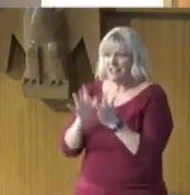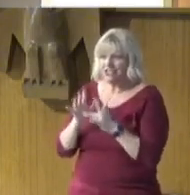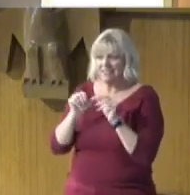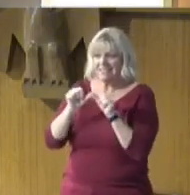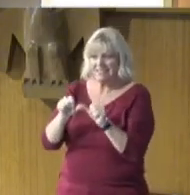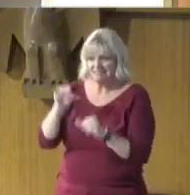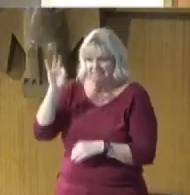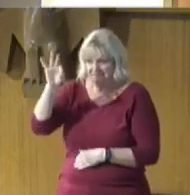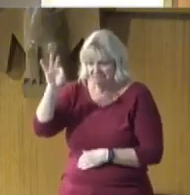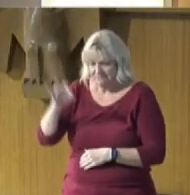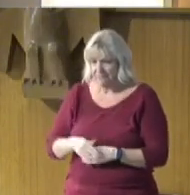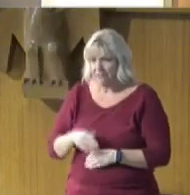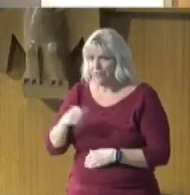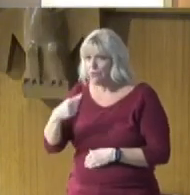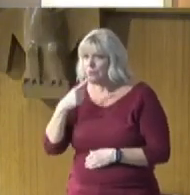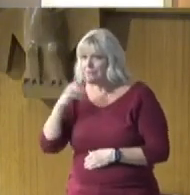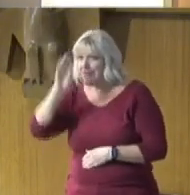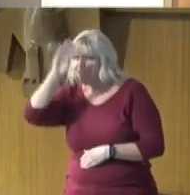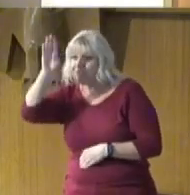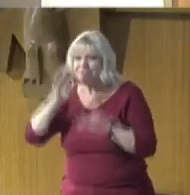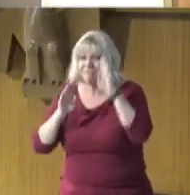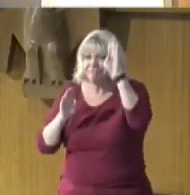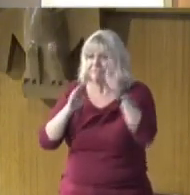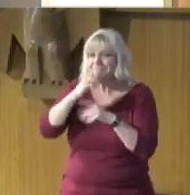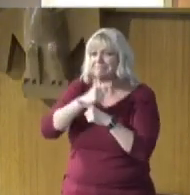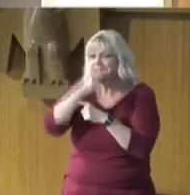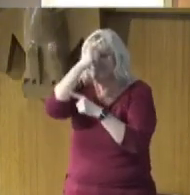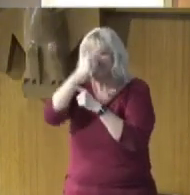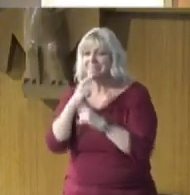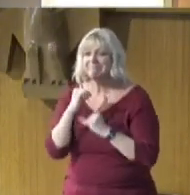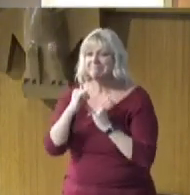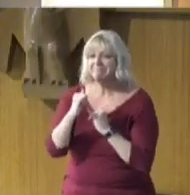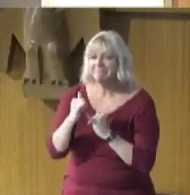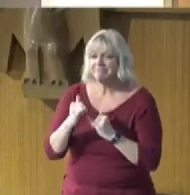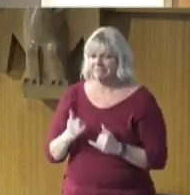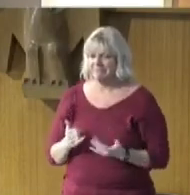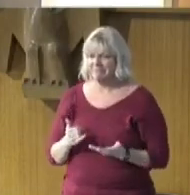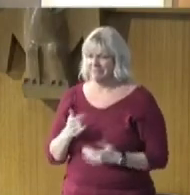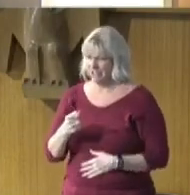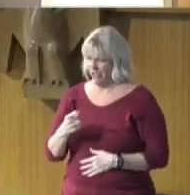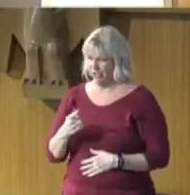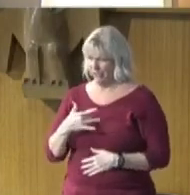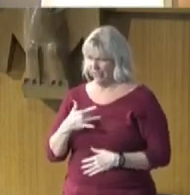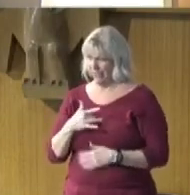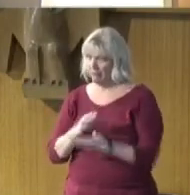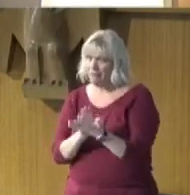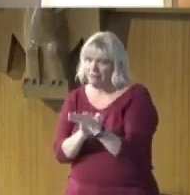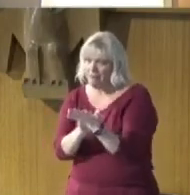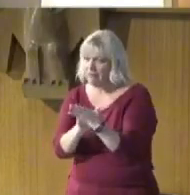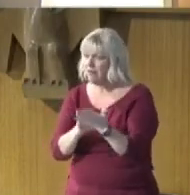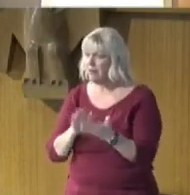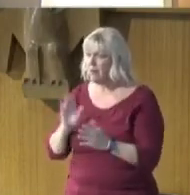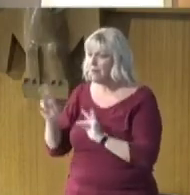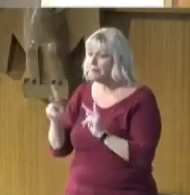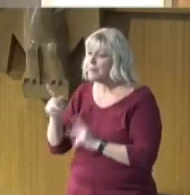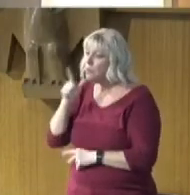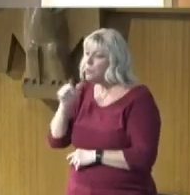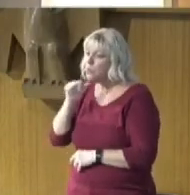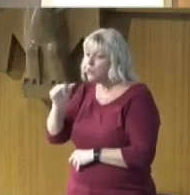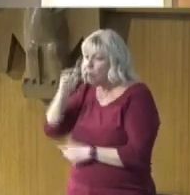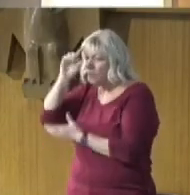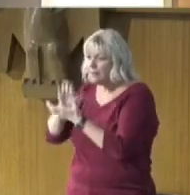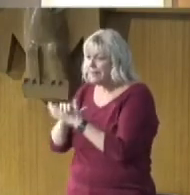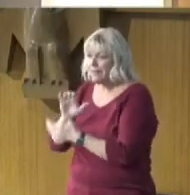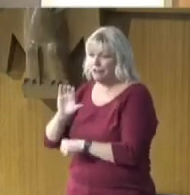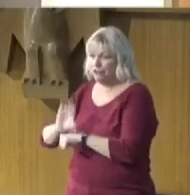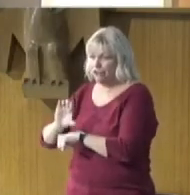greet only your sisters and brothers, what is so praiseworthy about that? Don't the Gentiles do the same? Don't